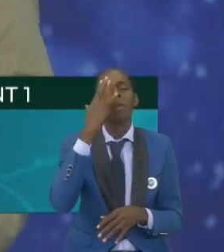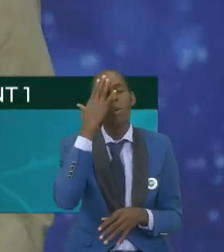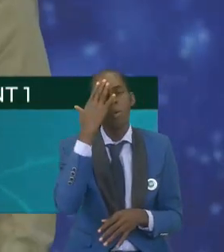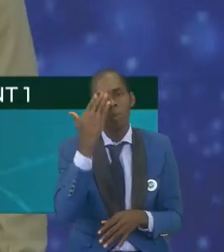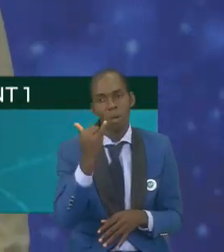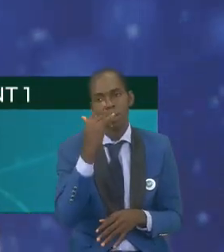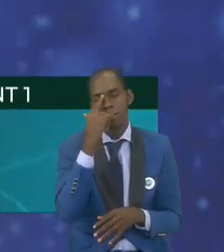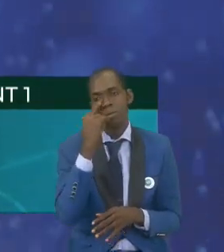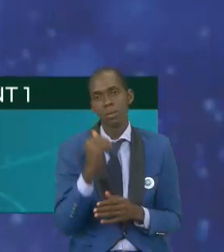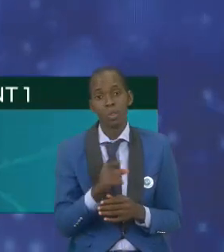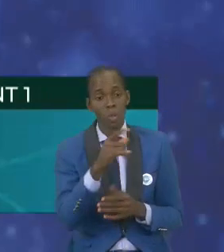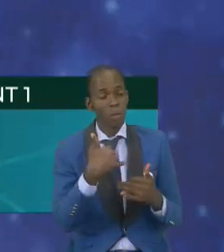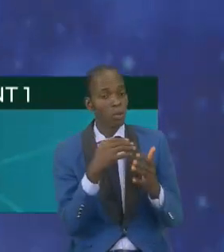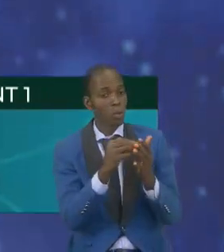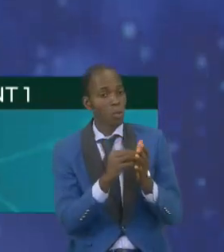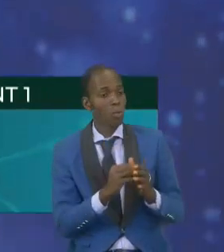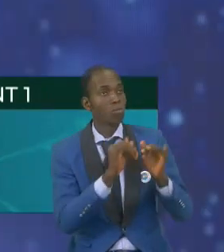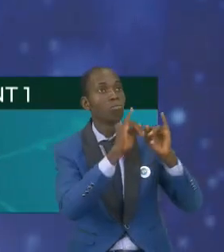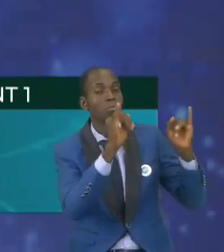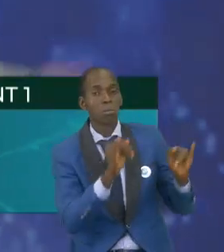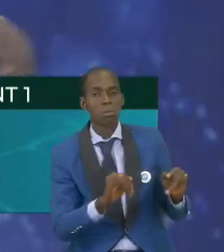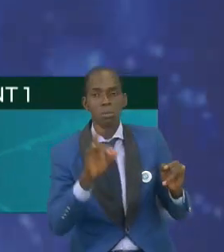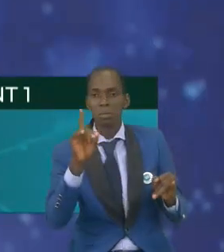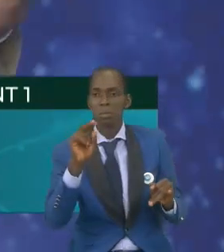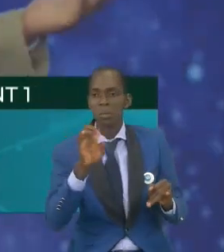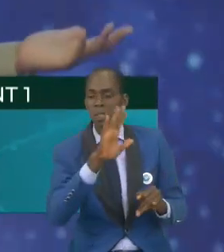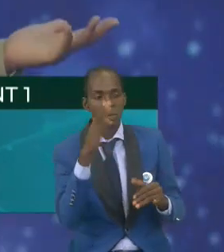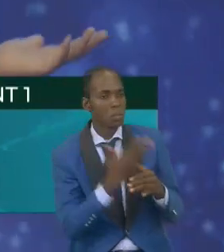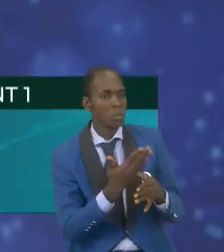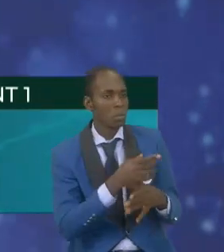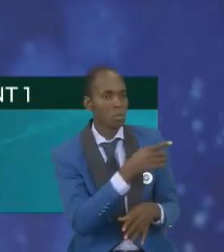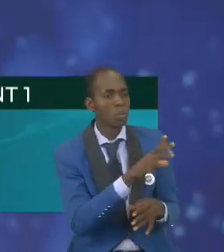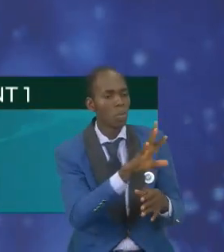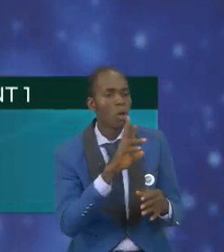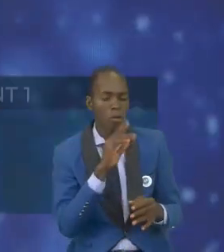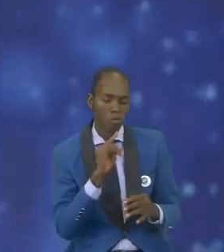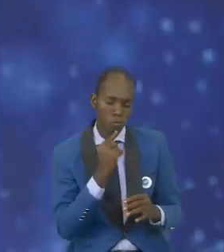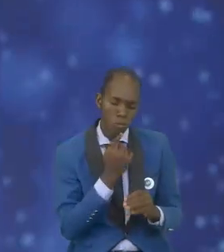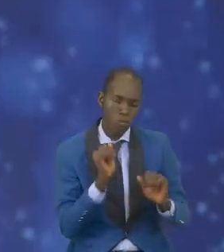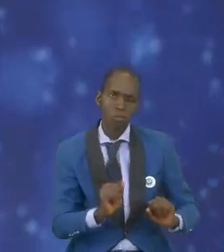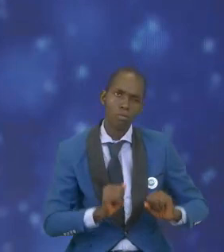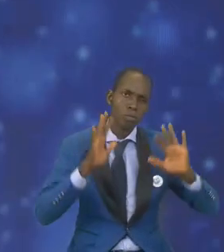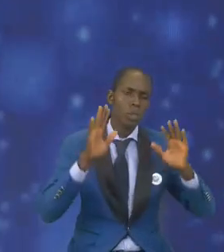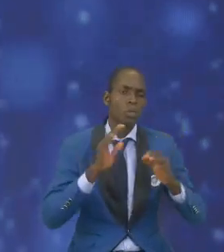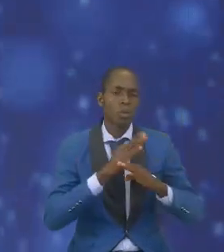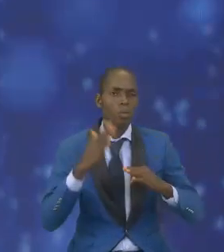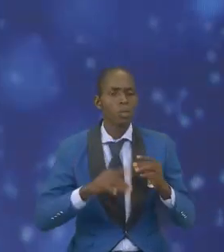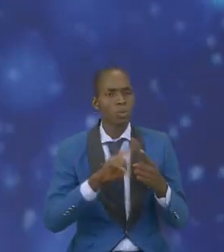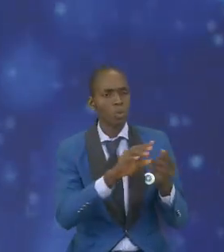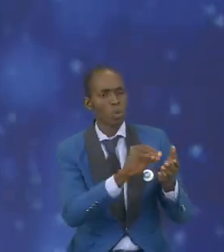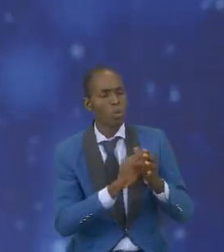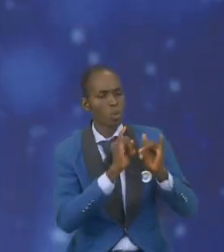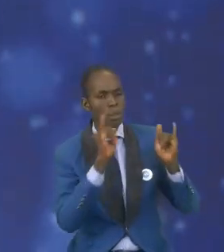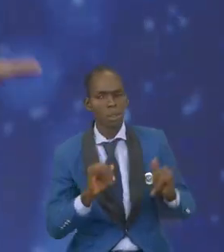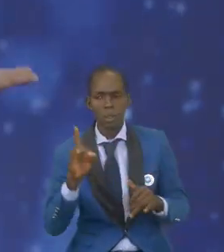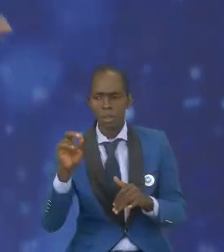You're serving your own God. Daniel is not disturbing you. You are devoted to your own God. And Daniel does not say it's going to